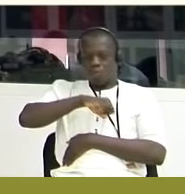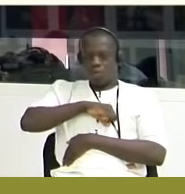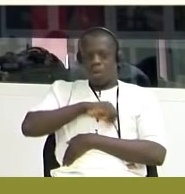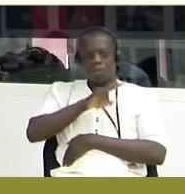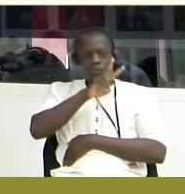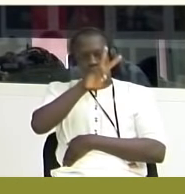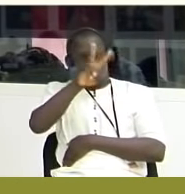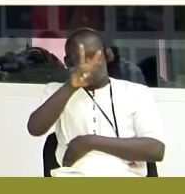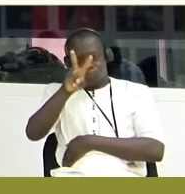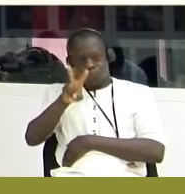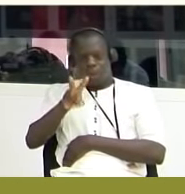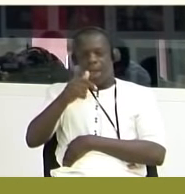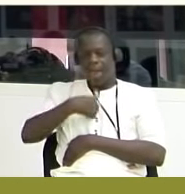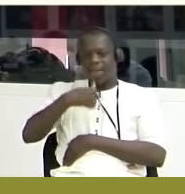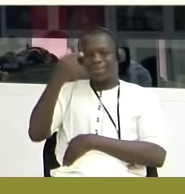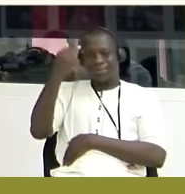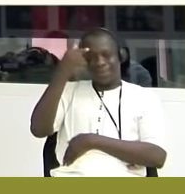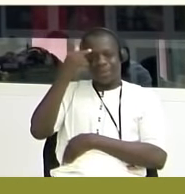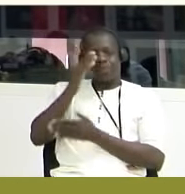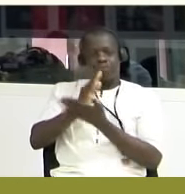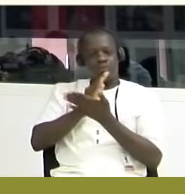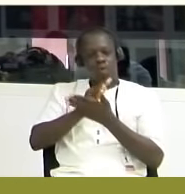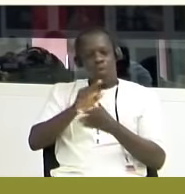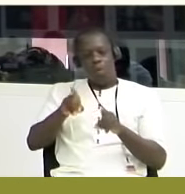observation, I think they were in a haste